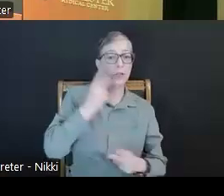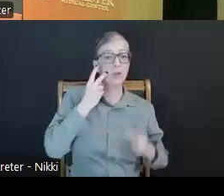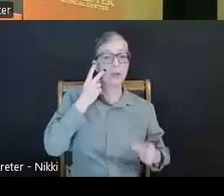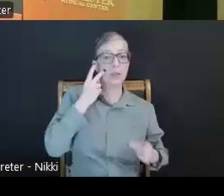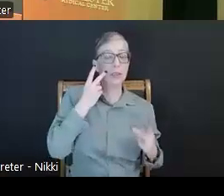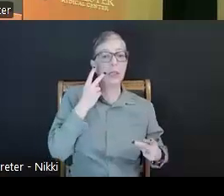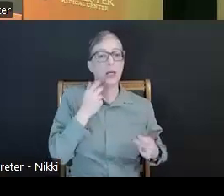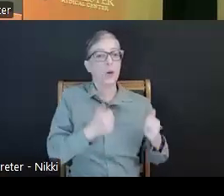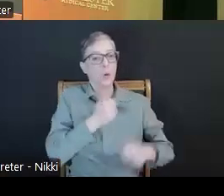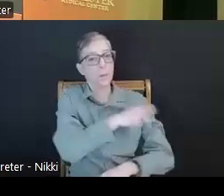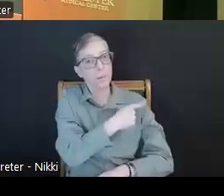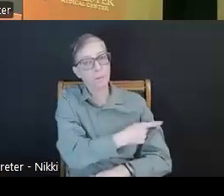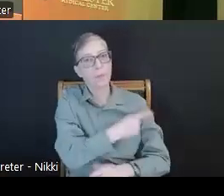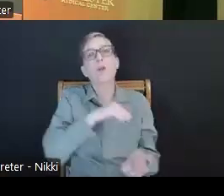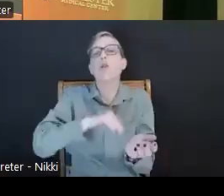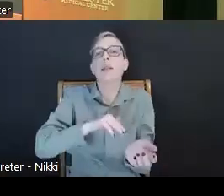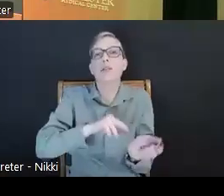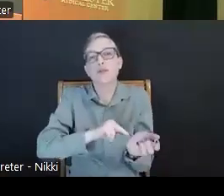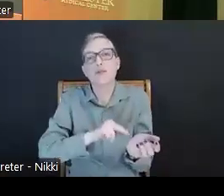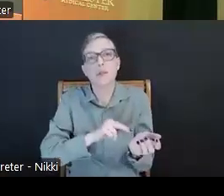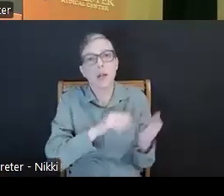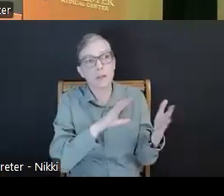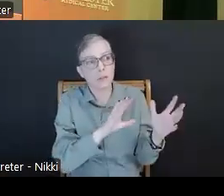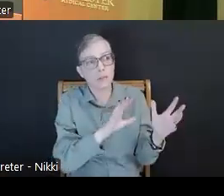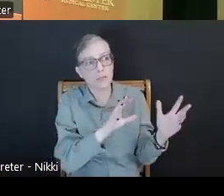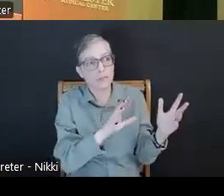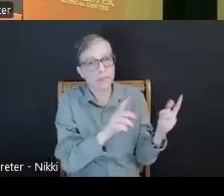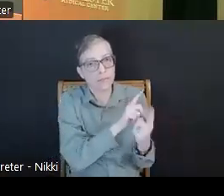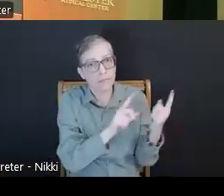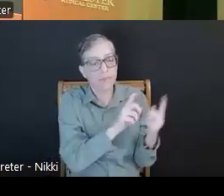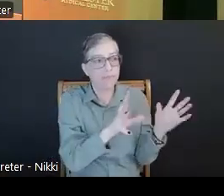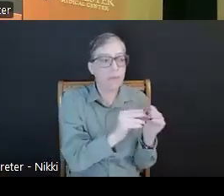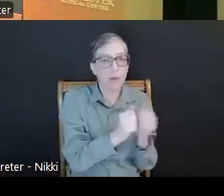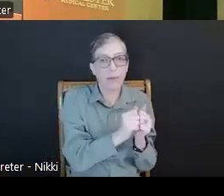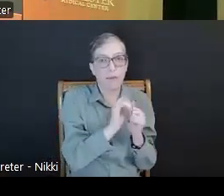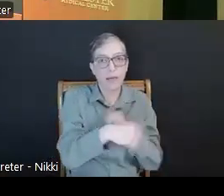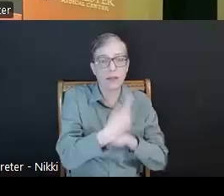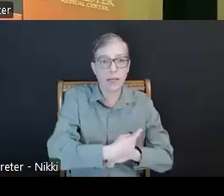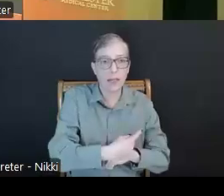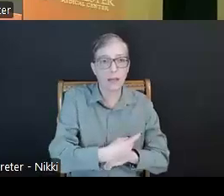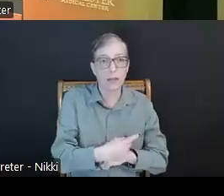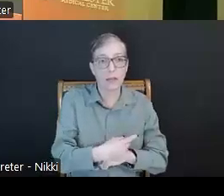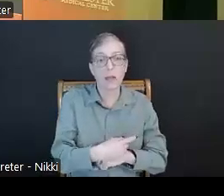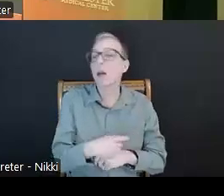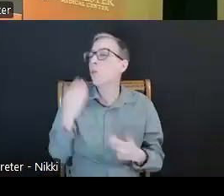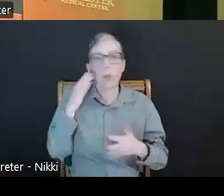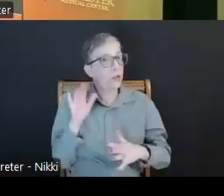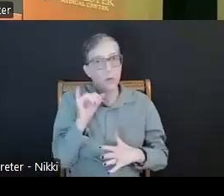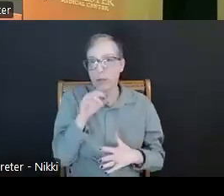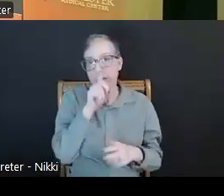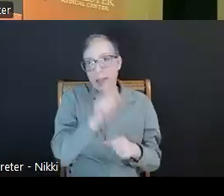that they talked, can't guarantee that they messaged each other, even looked at each other's notes, but it's possible. It's an opportunity for